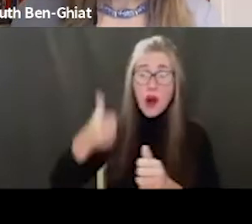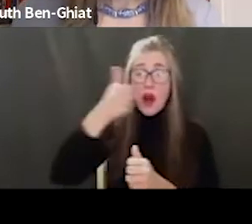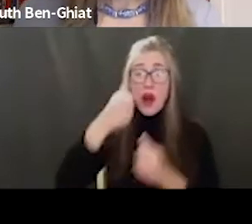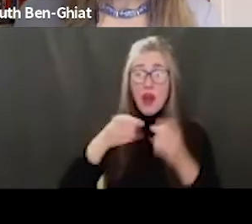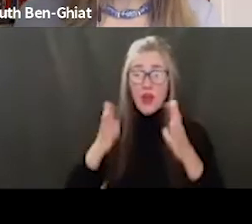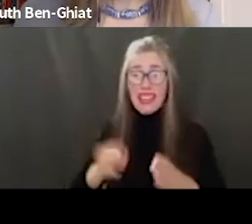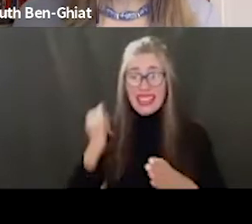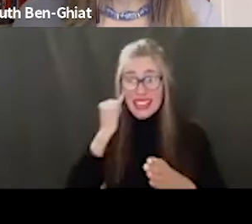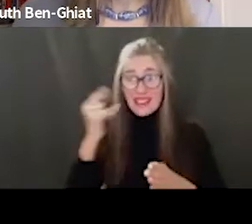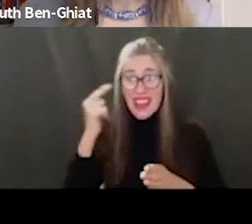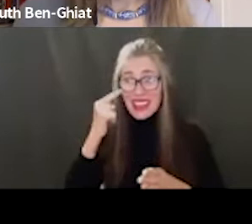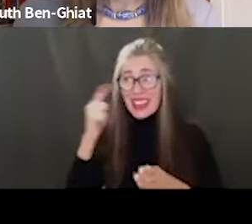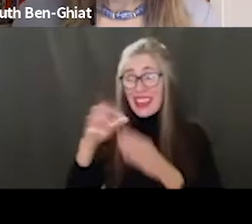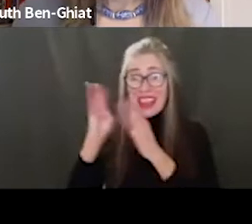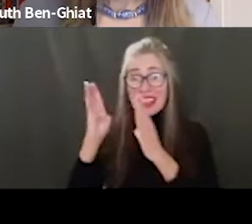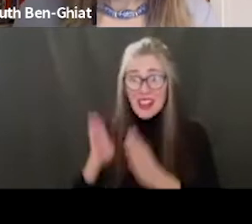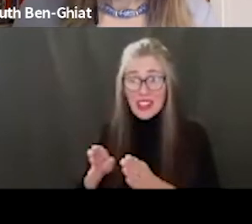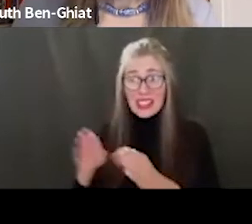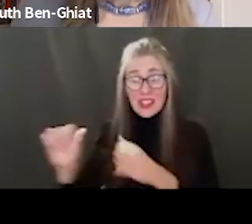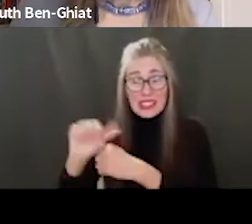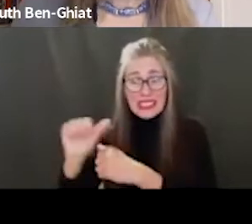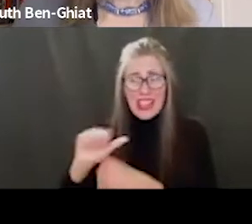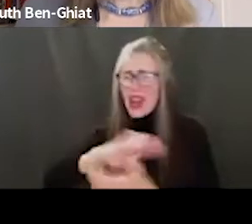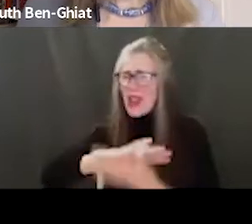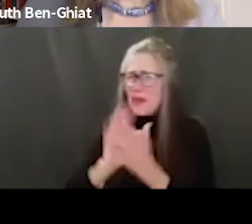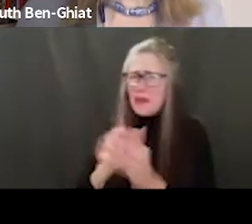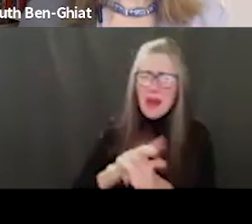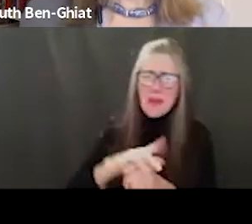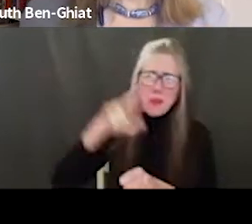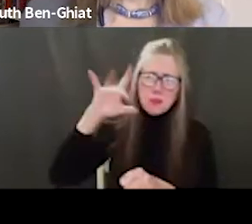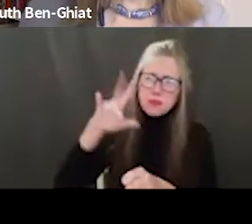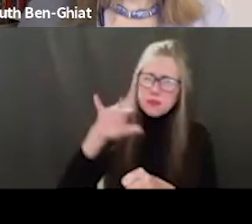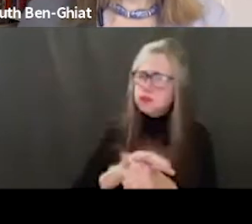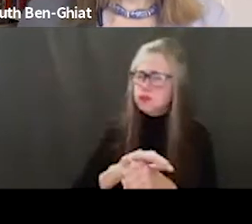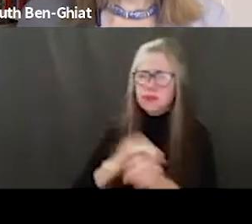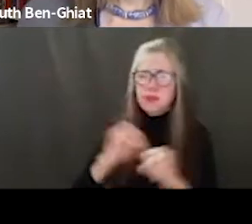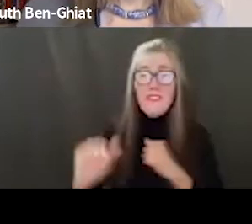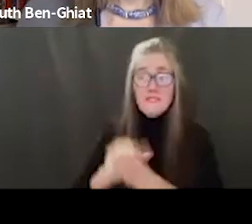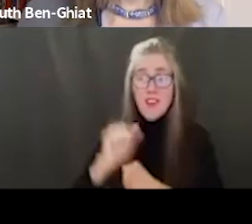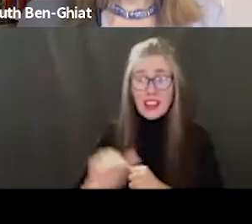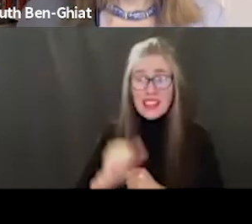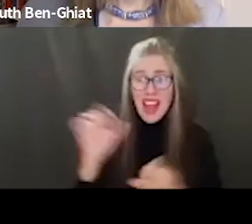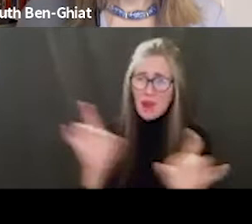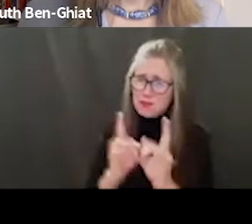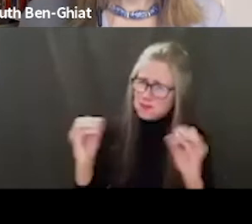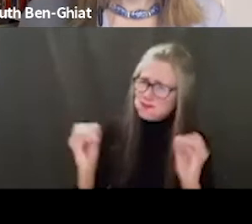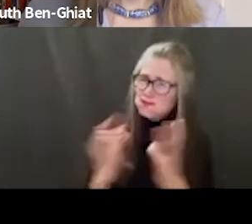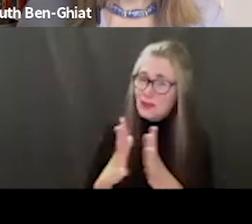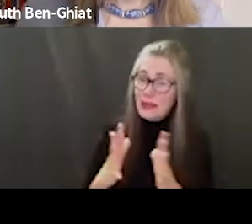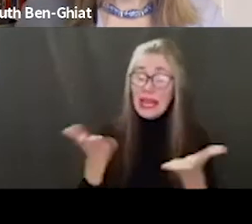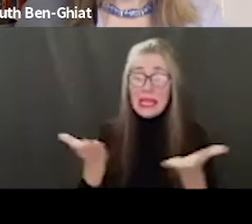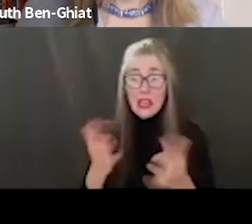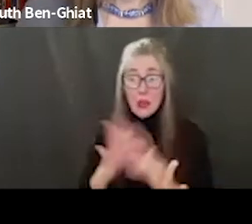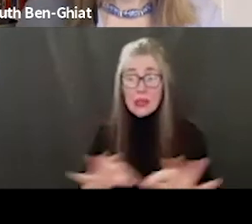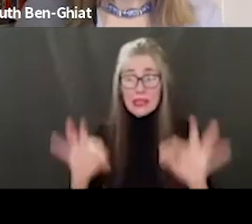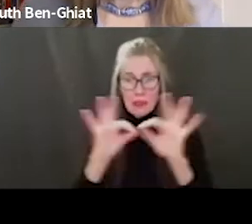endangered can become extremely volatile. And here, the part of the personality cult that's important is